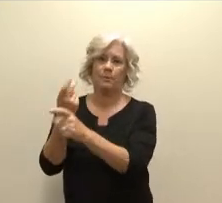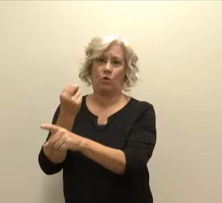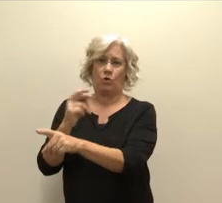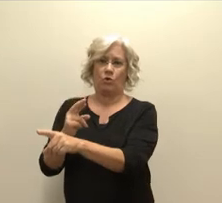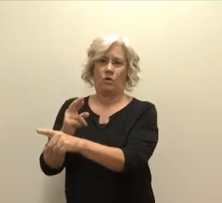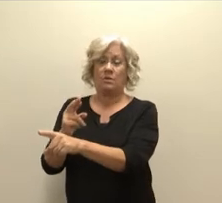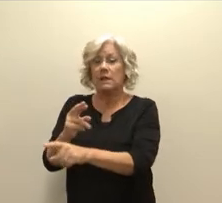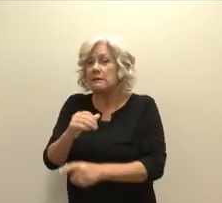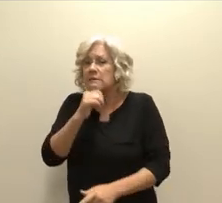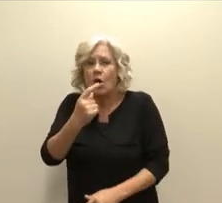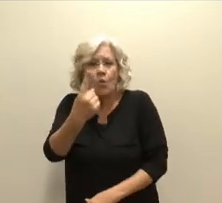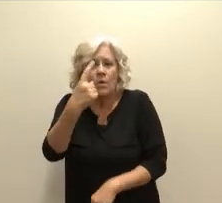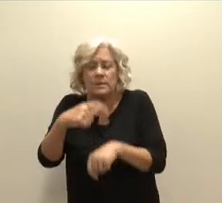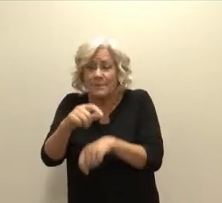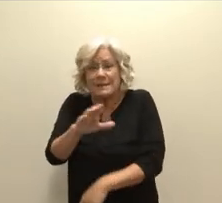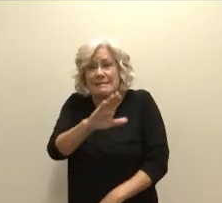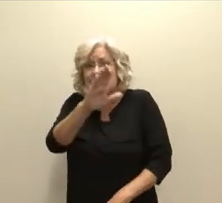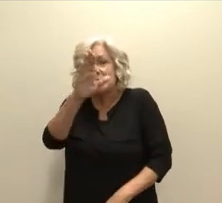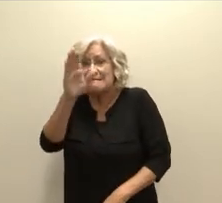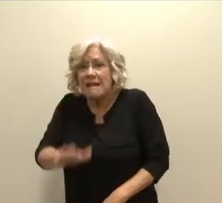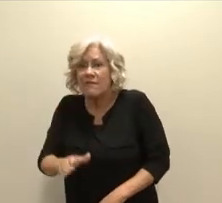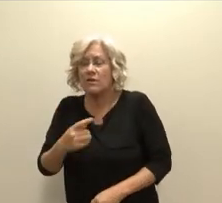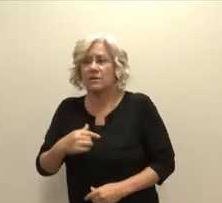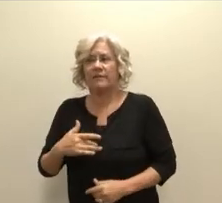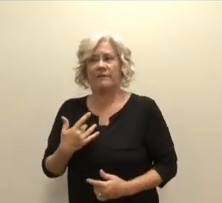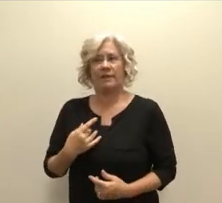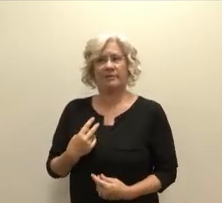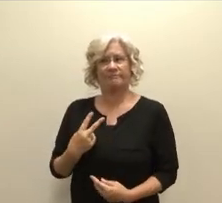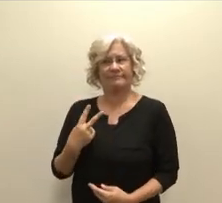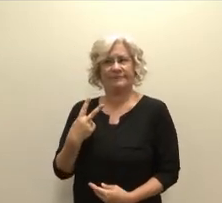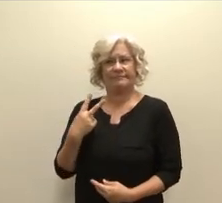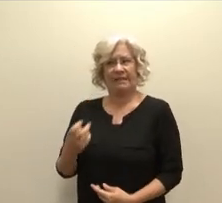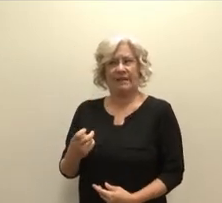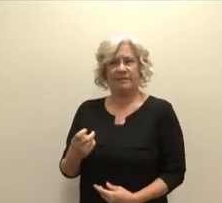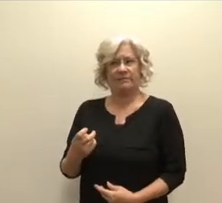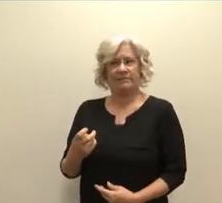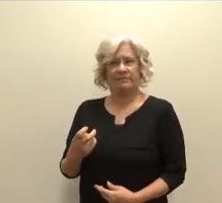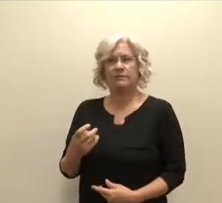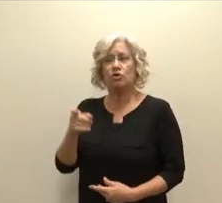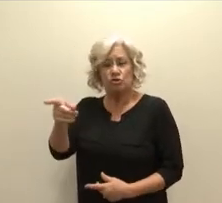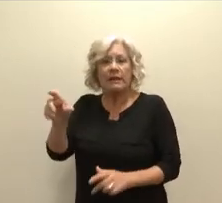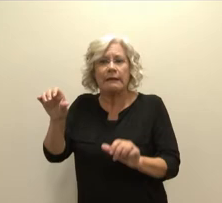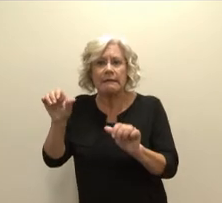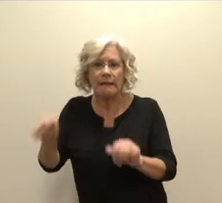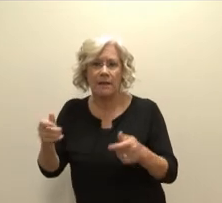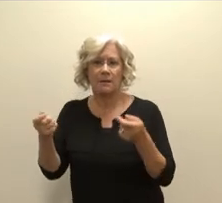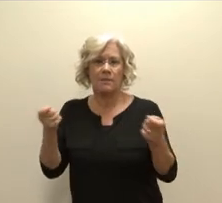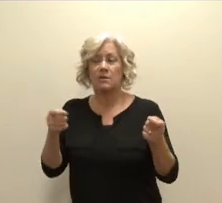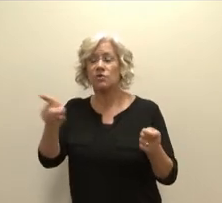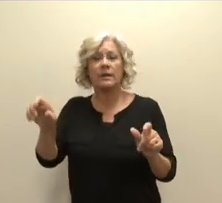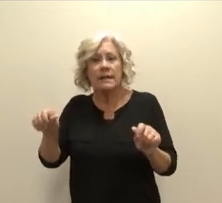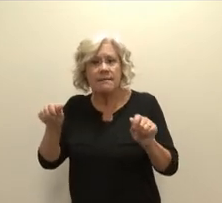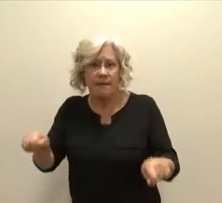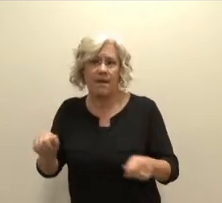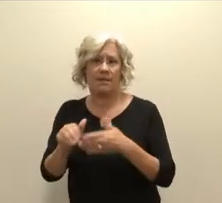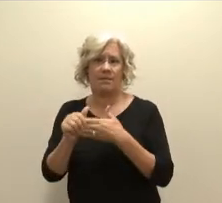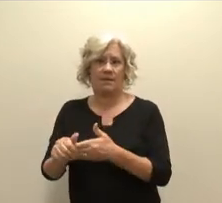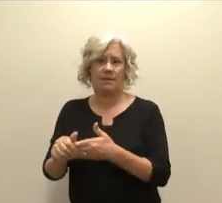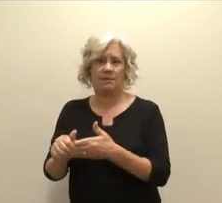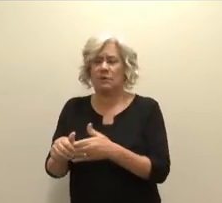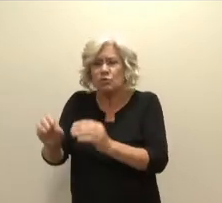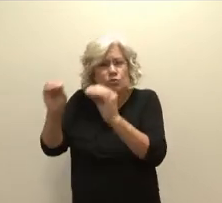never expressed doubt about her management and leadership abilities across